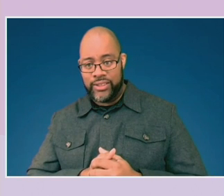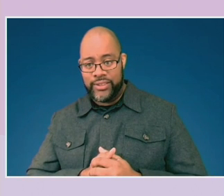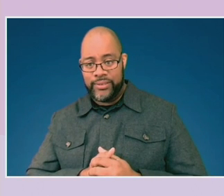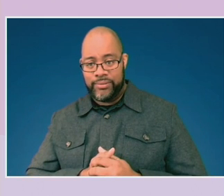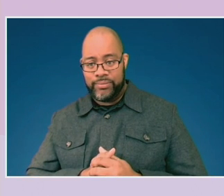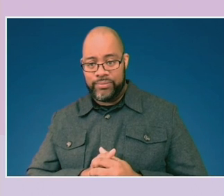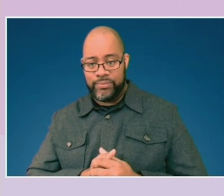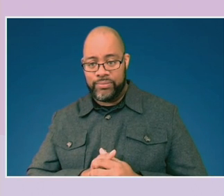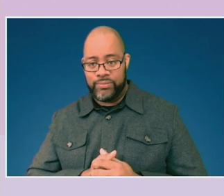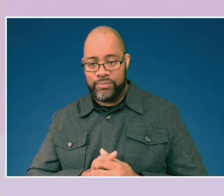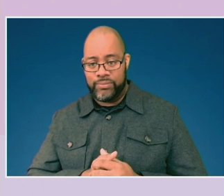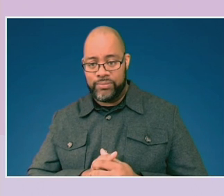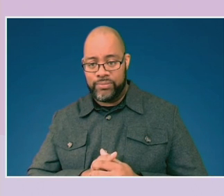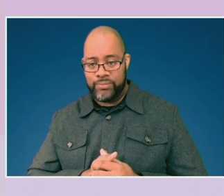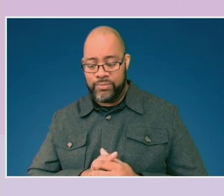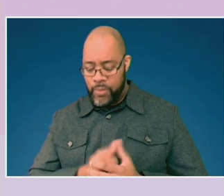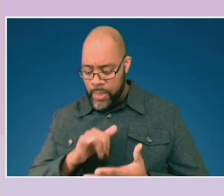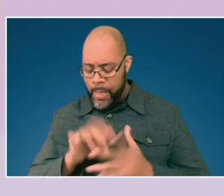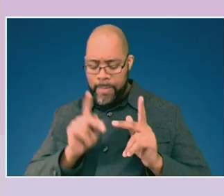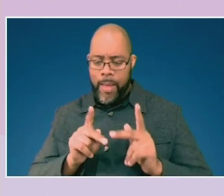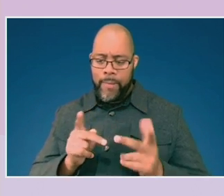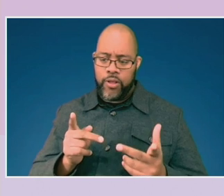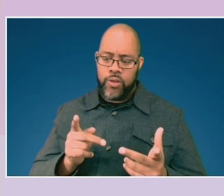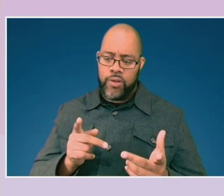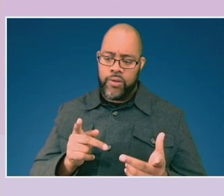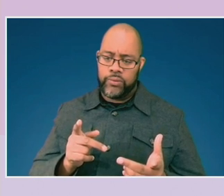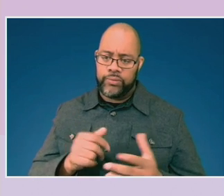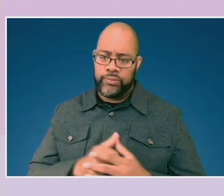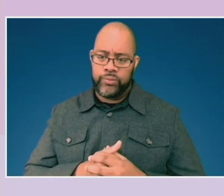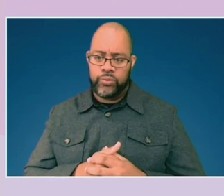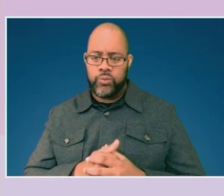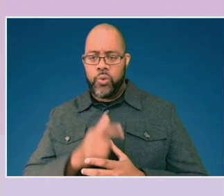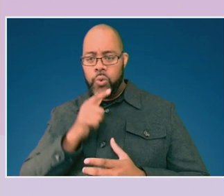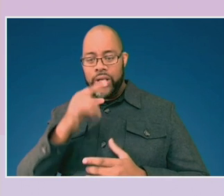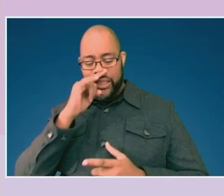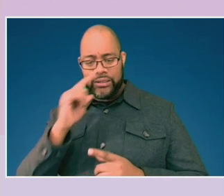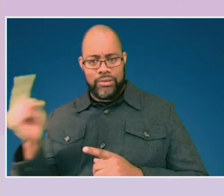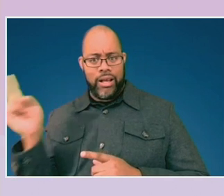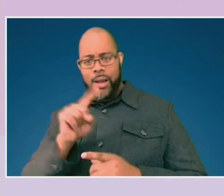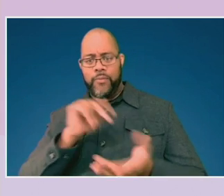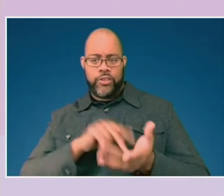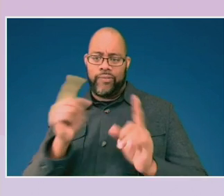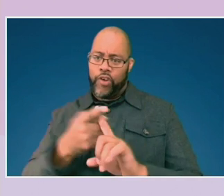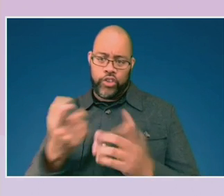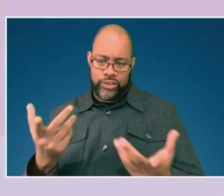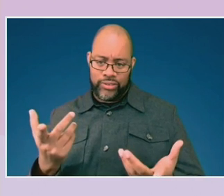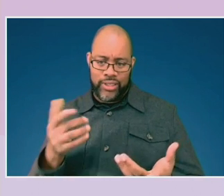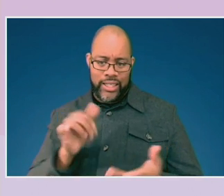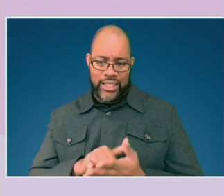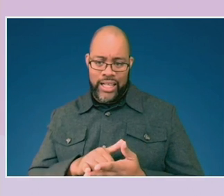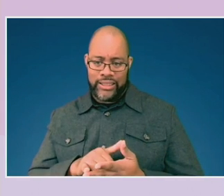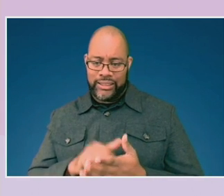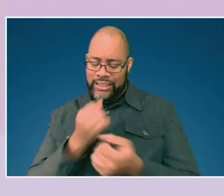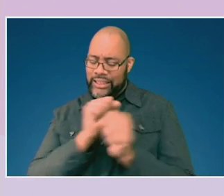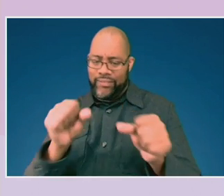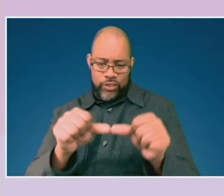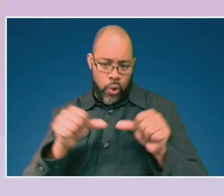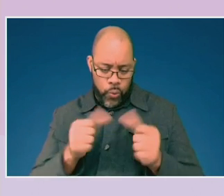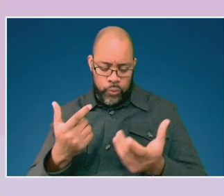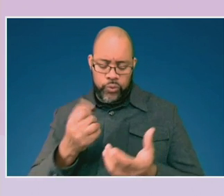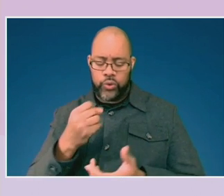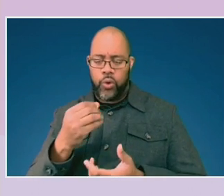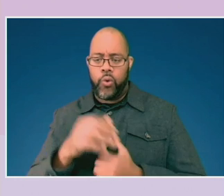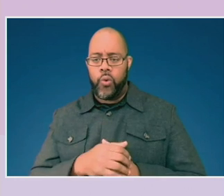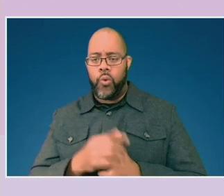being those people are those who the kids come to the nurse first. That's their safe zone. And so